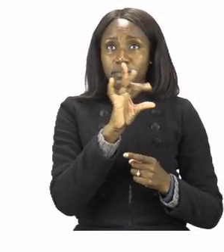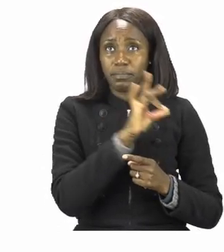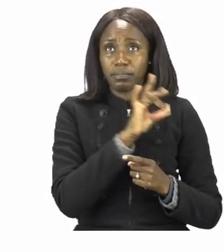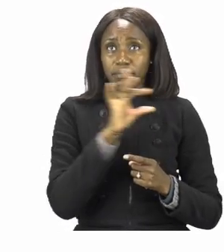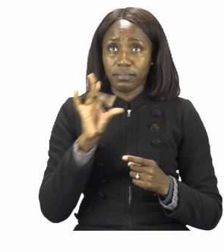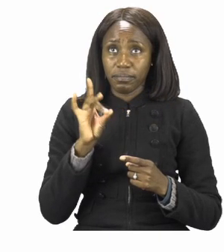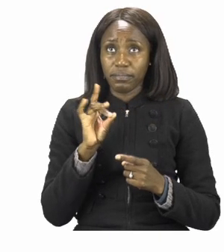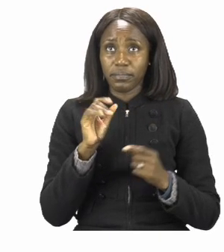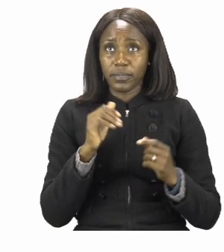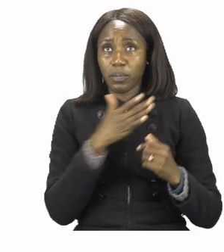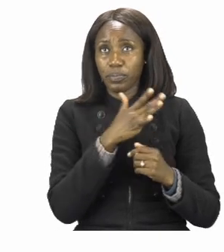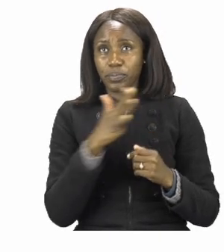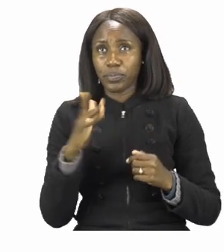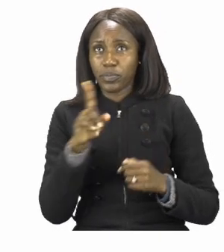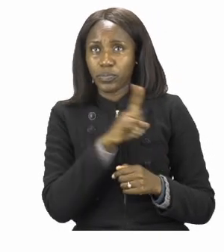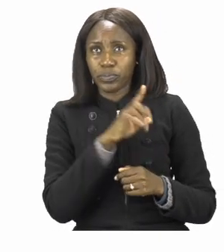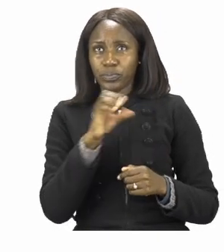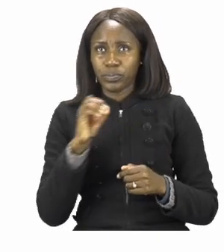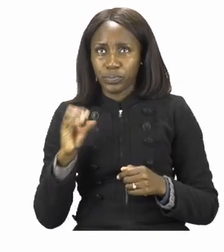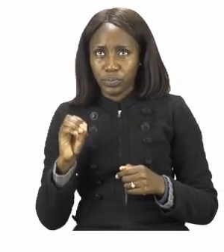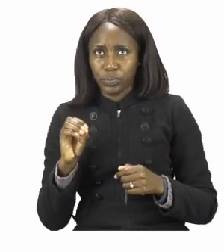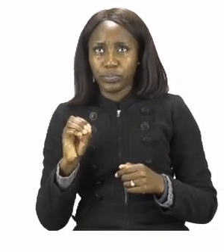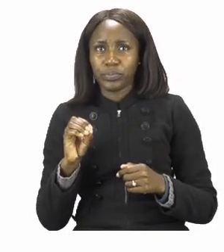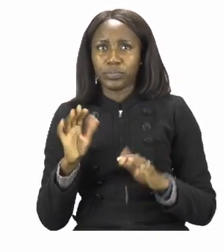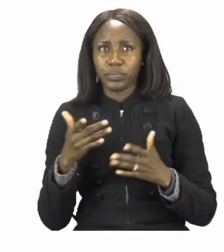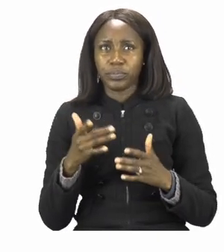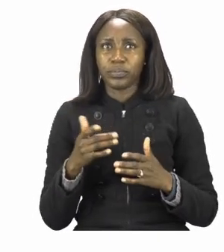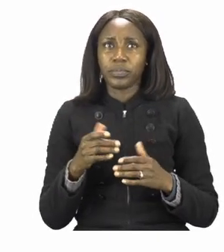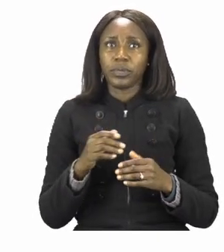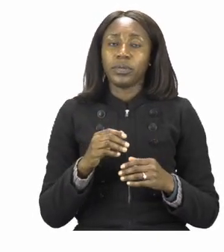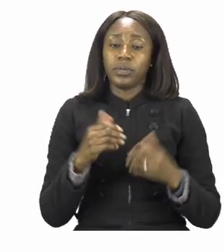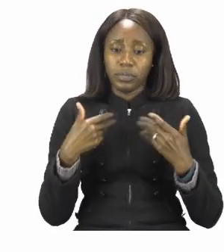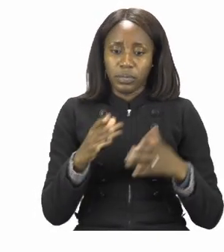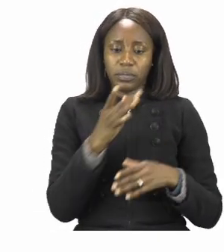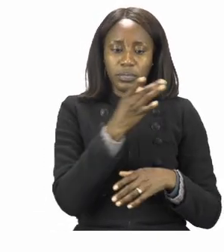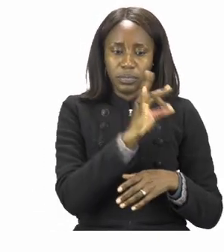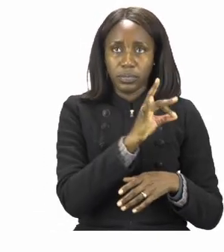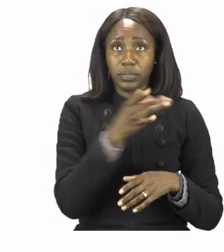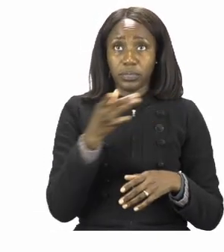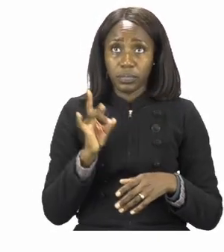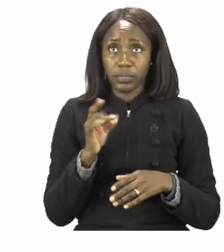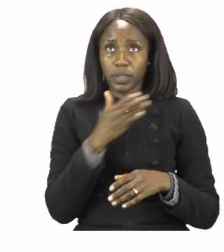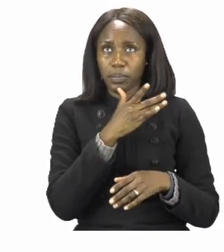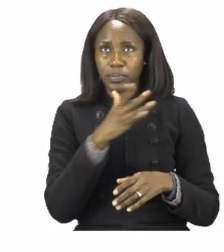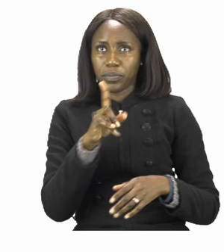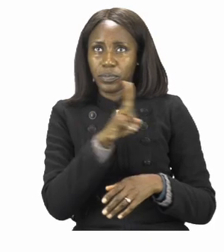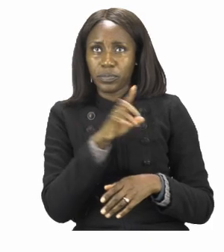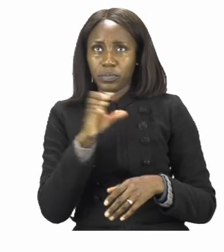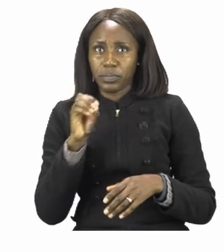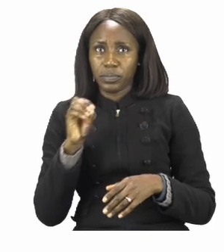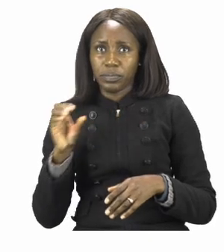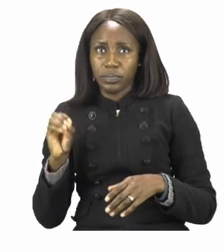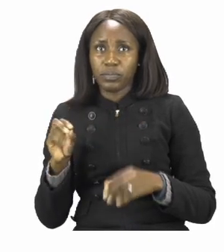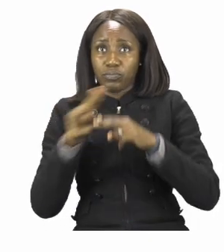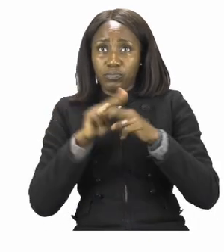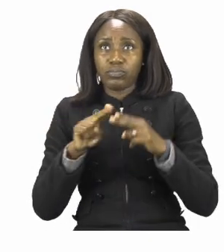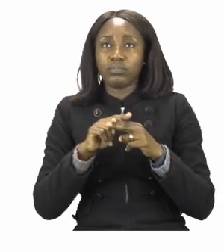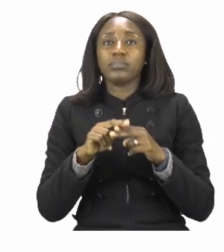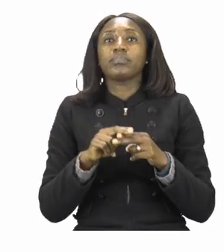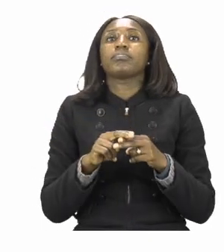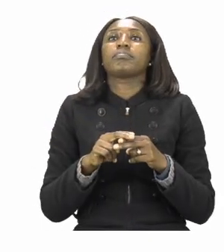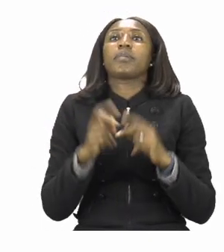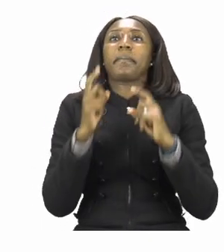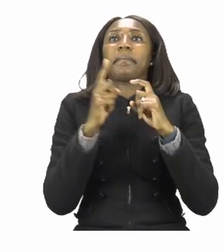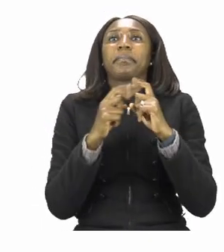100. So let's take a look and see how we can do this. Now, I have in my hand